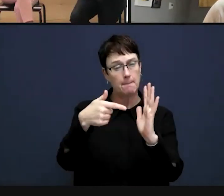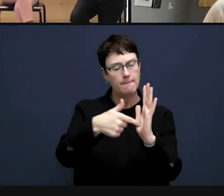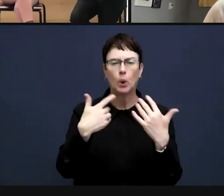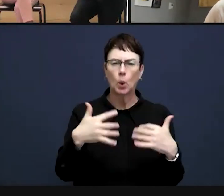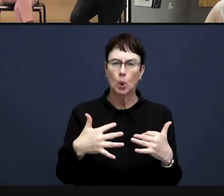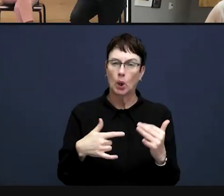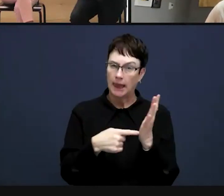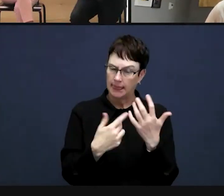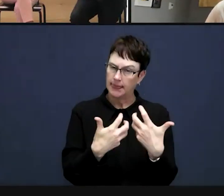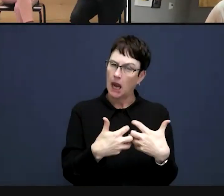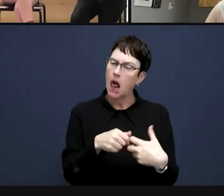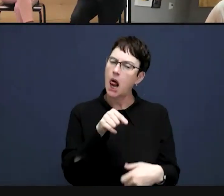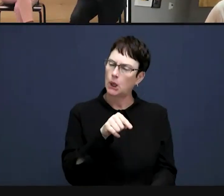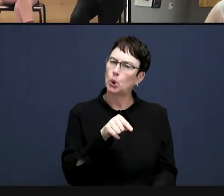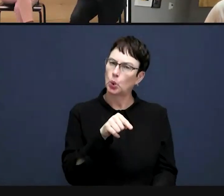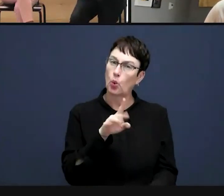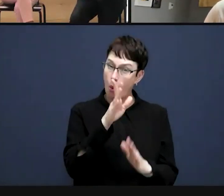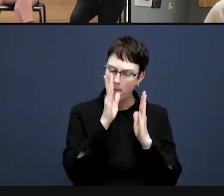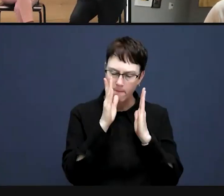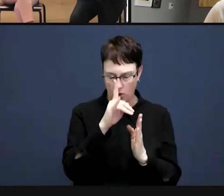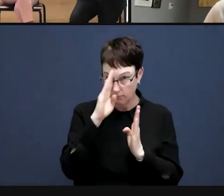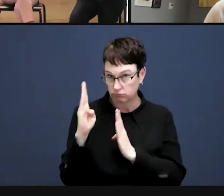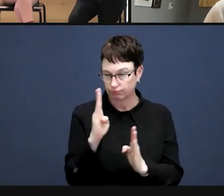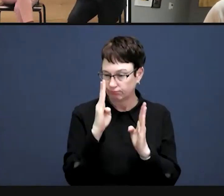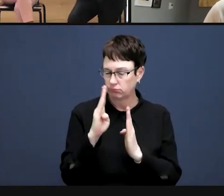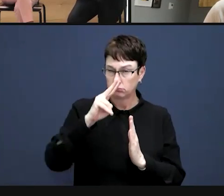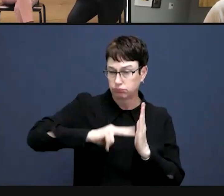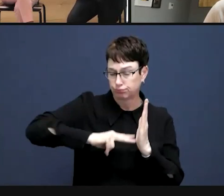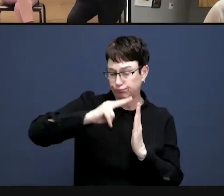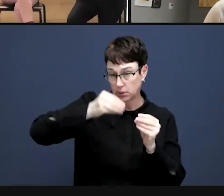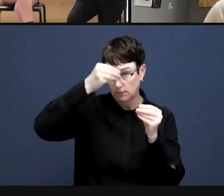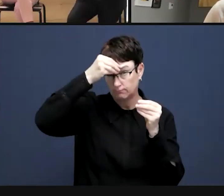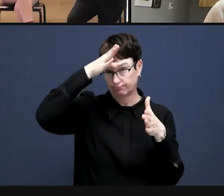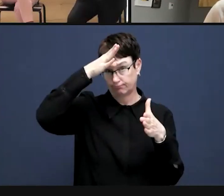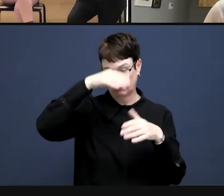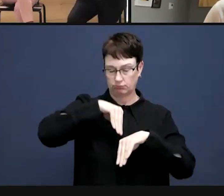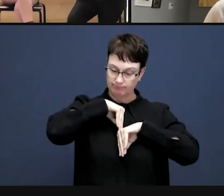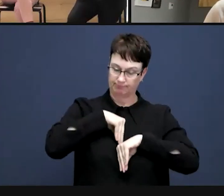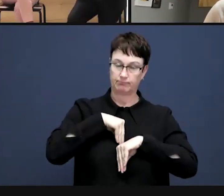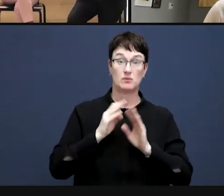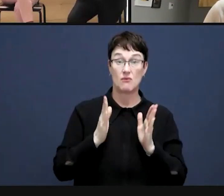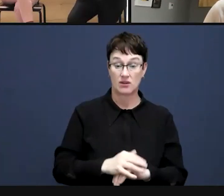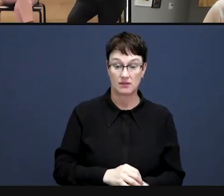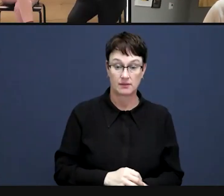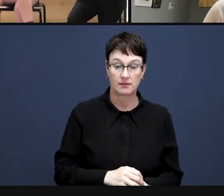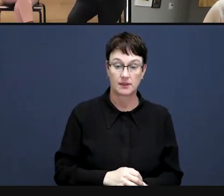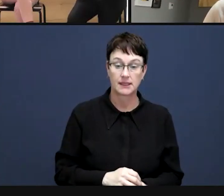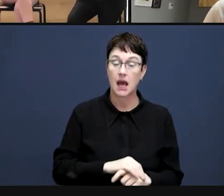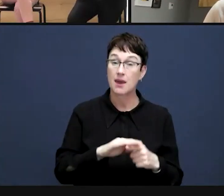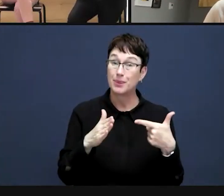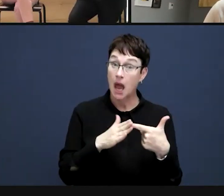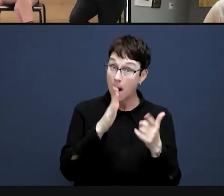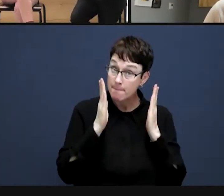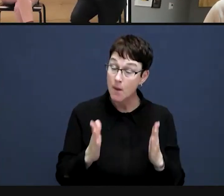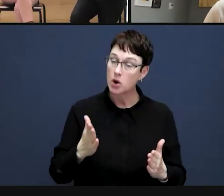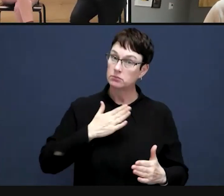be prepared for this. So it's And the second part of your question, Rui, you don't have to be a member to become certified. That's two different things. But if you are a